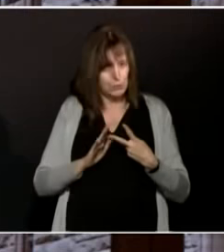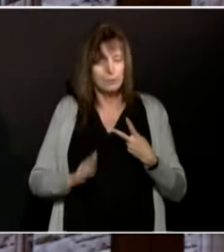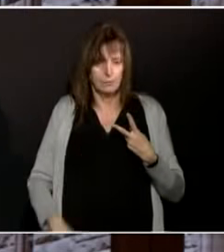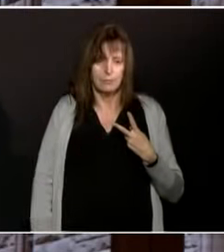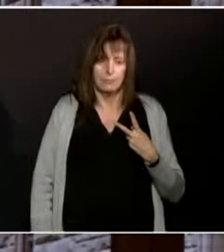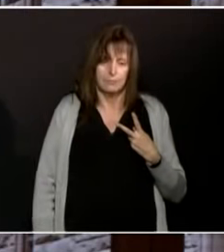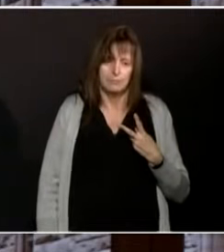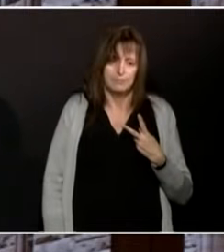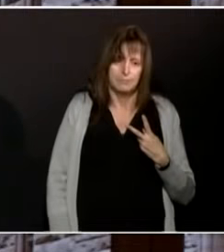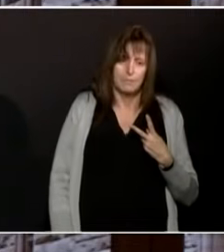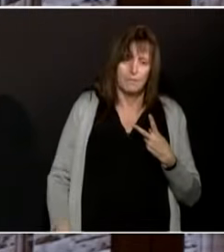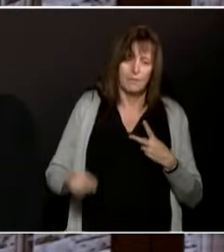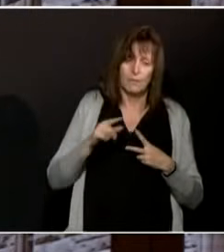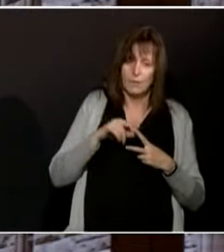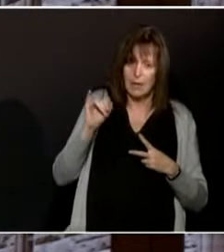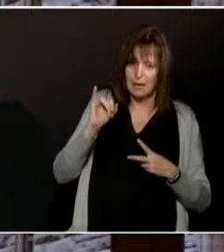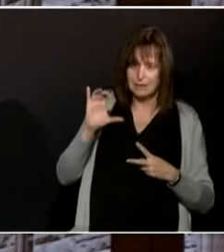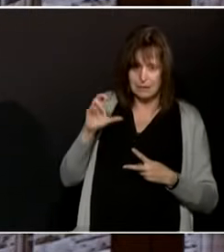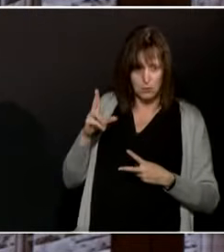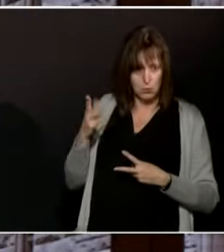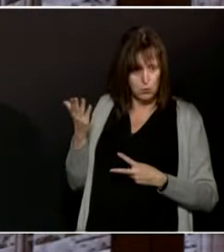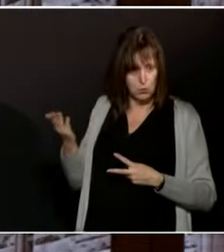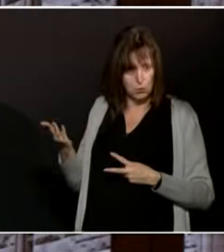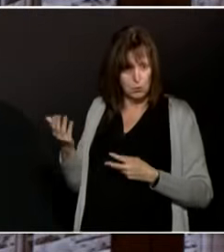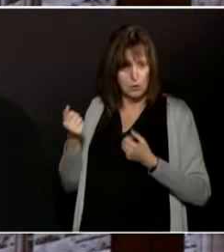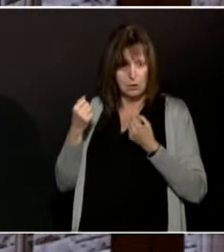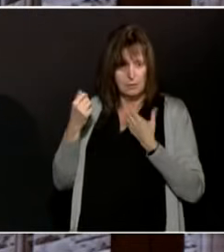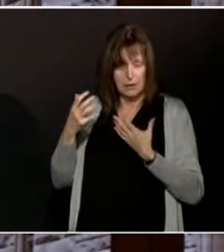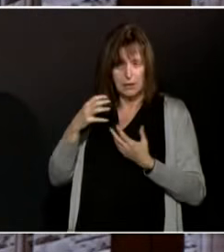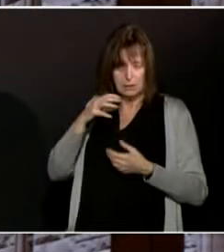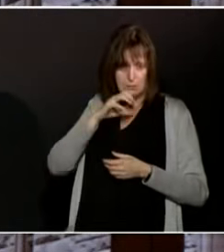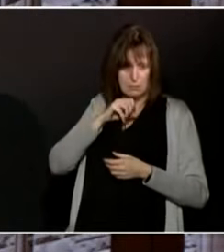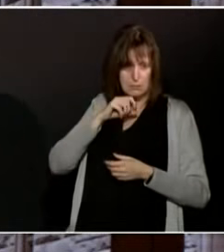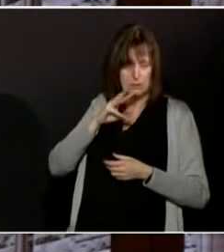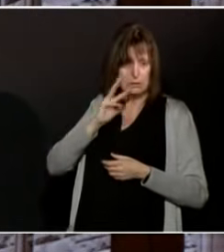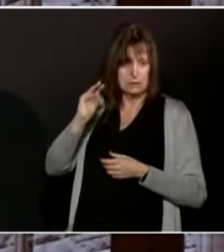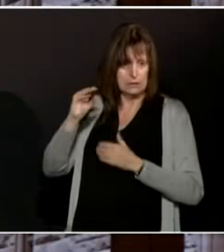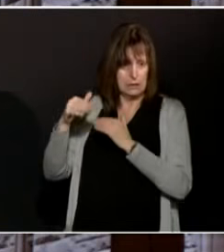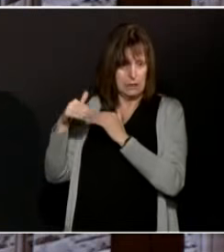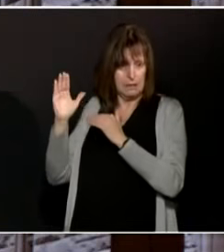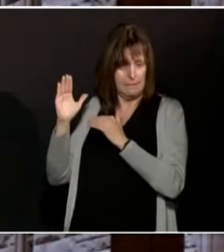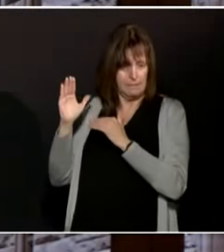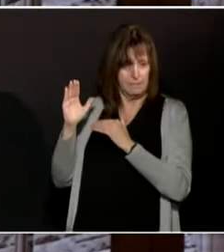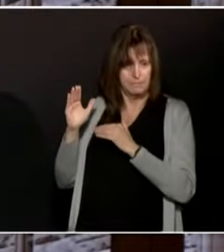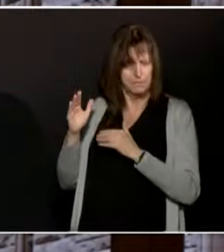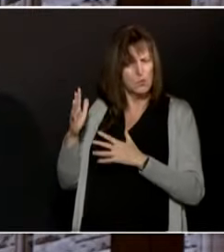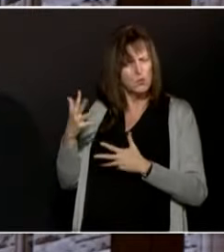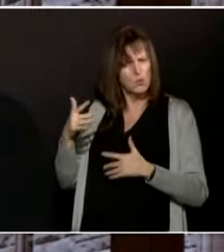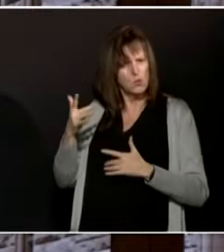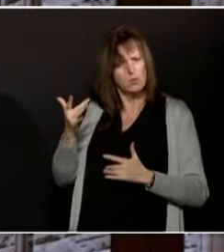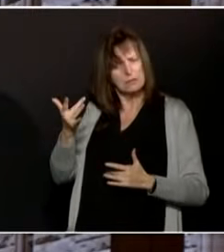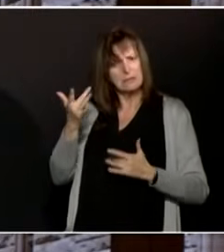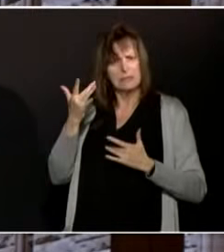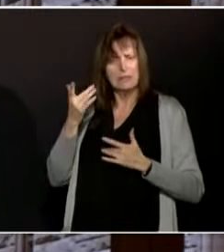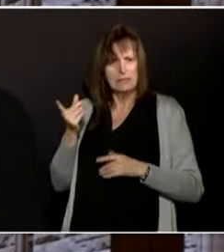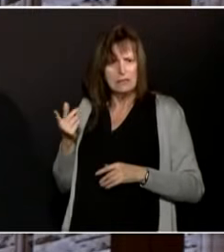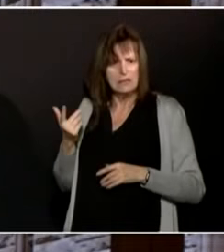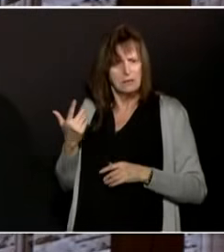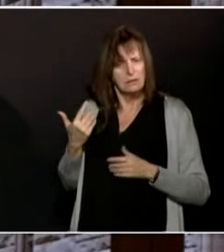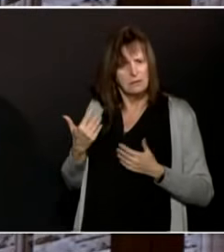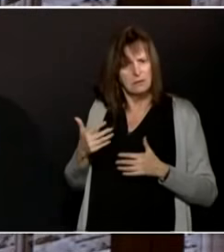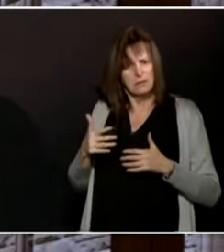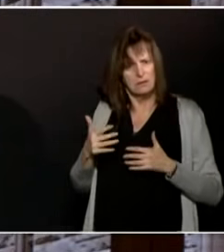our intensive care units are over the age of 60. And we still want to make headway. And we've seen improvements in our data and our